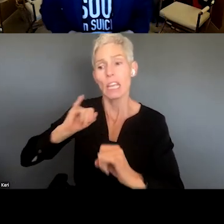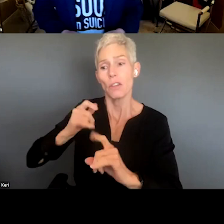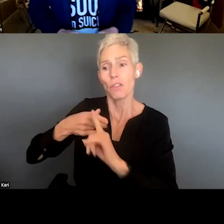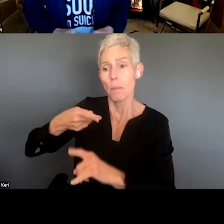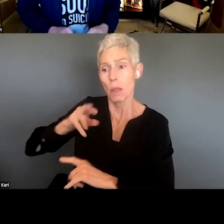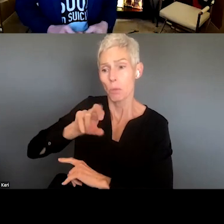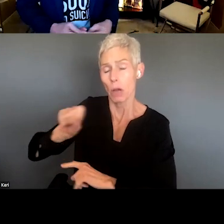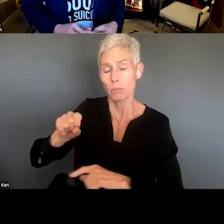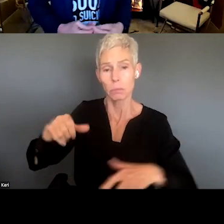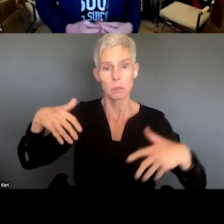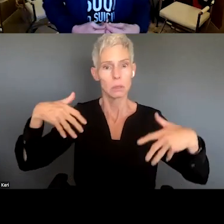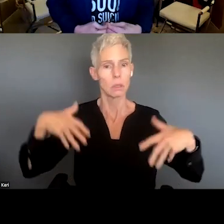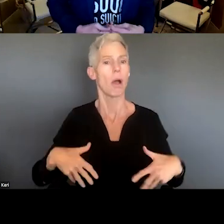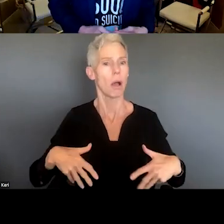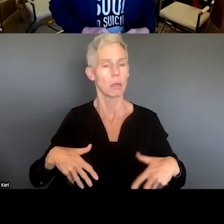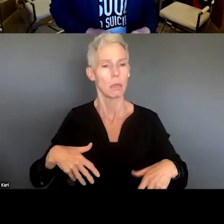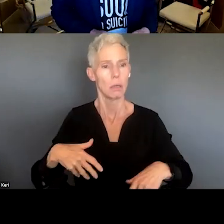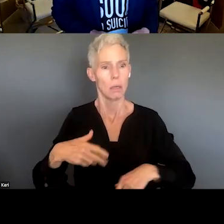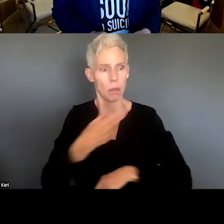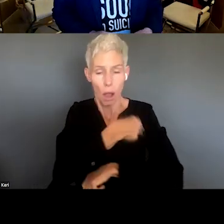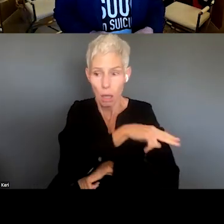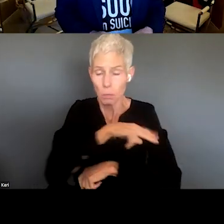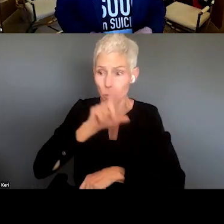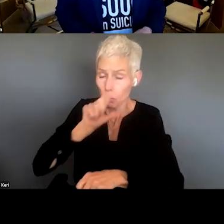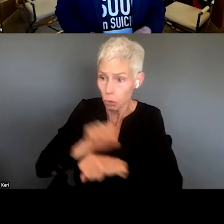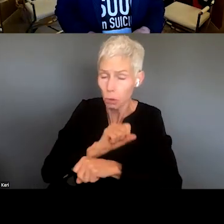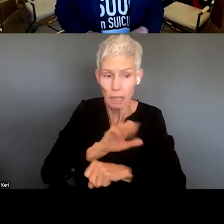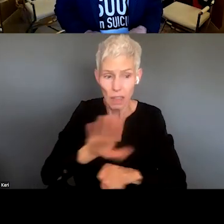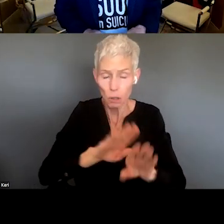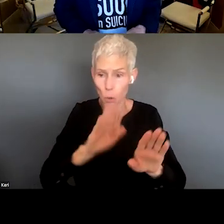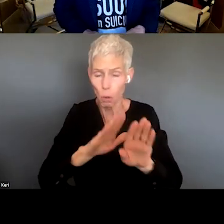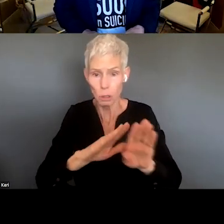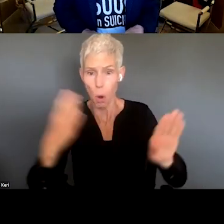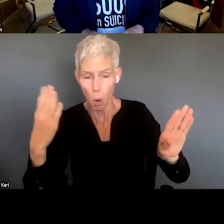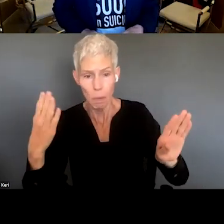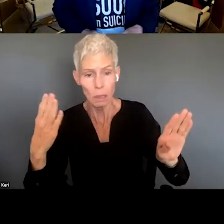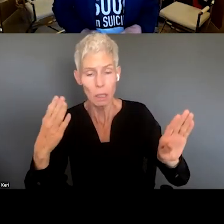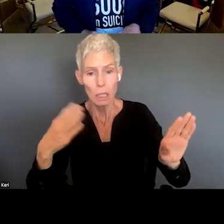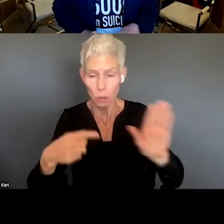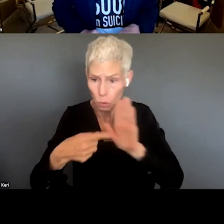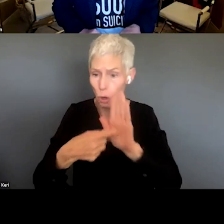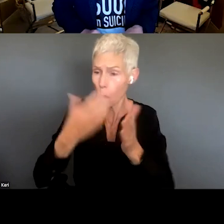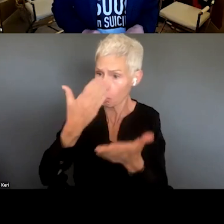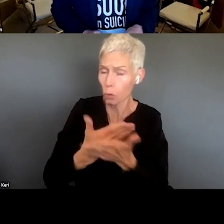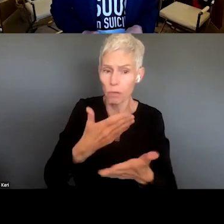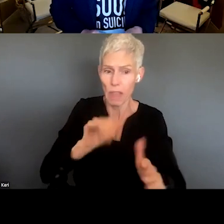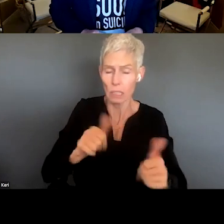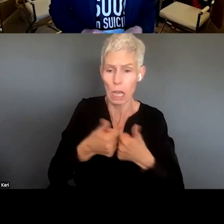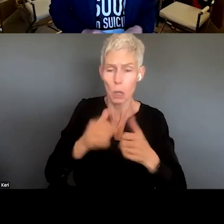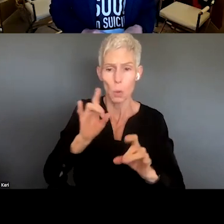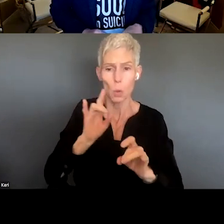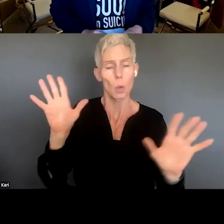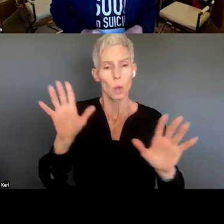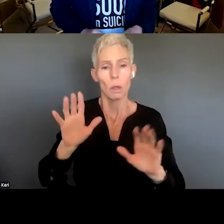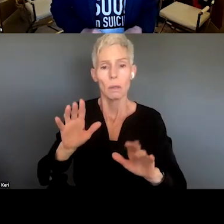that the hospital would even dare open their doors to show how significant the challenge was. But the answer is not the